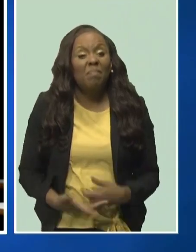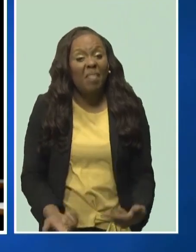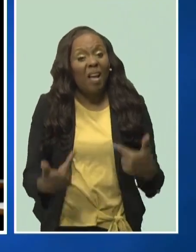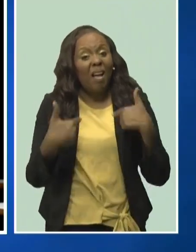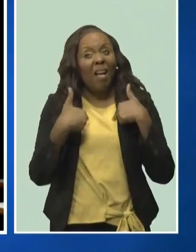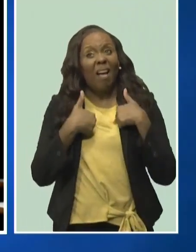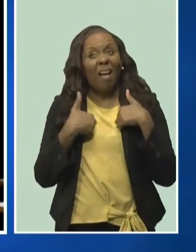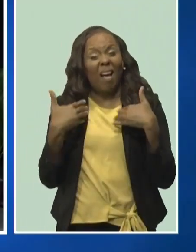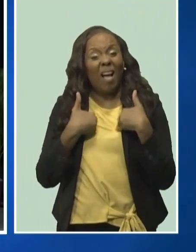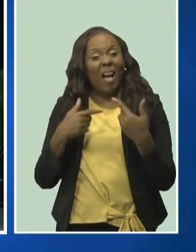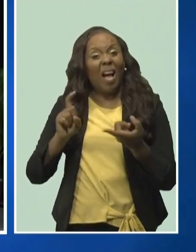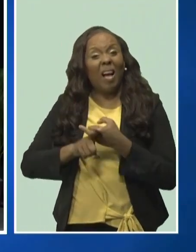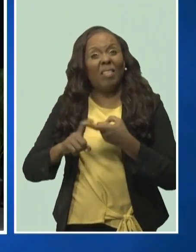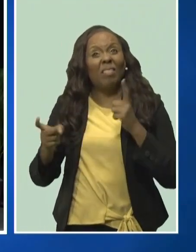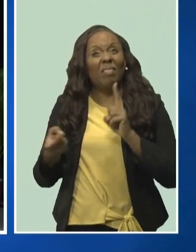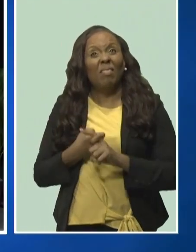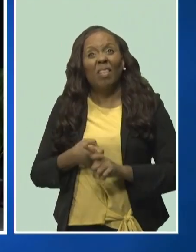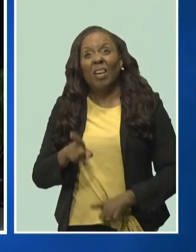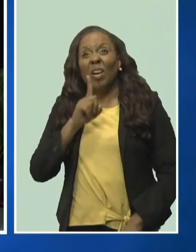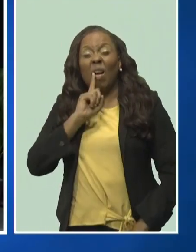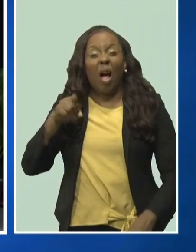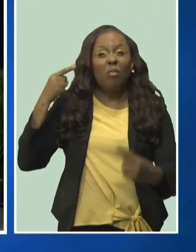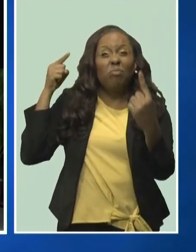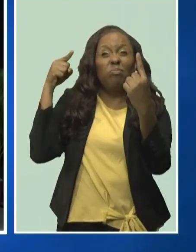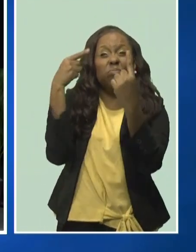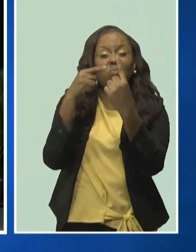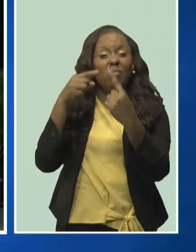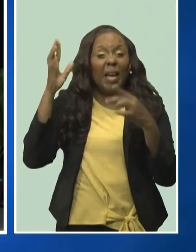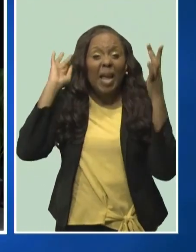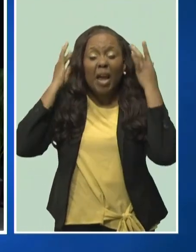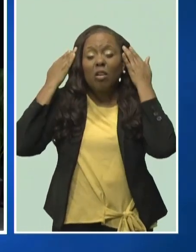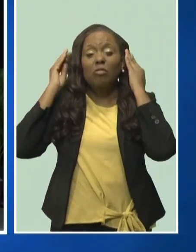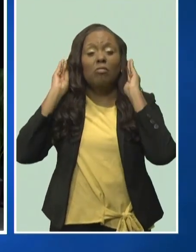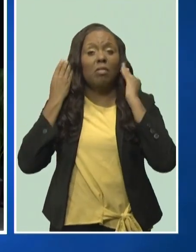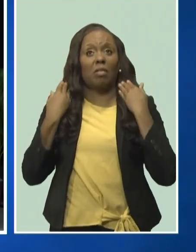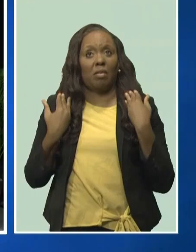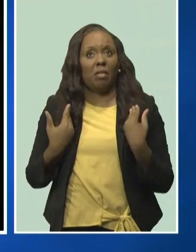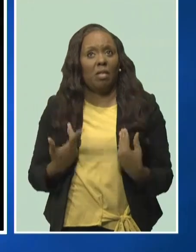friend who aspires to be a hairdresser.